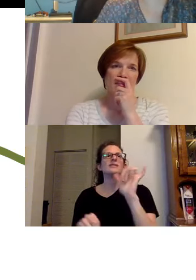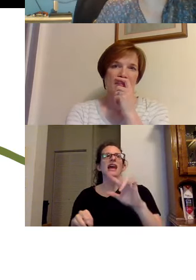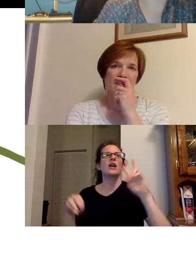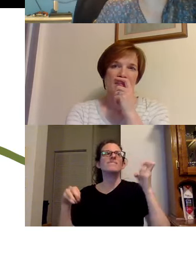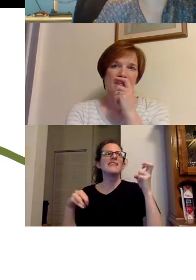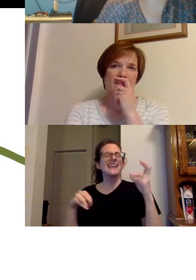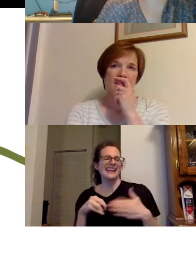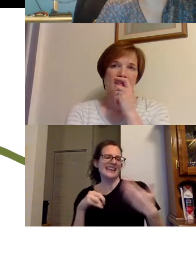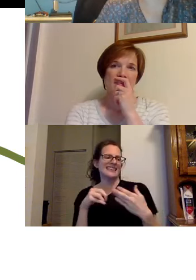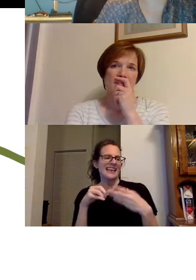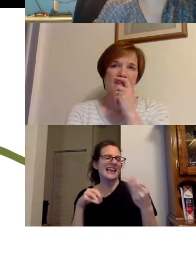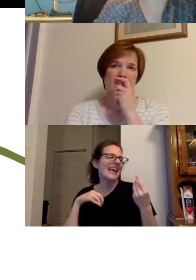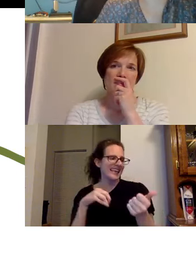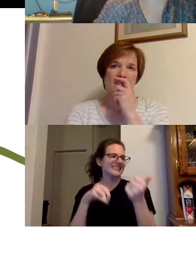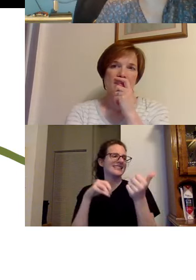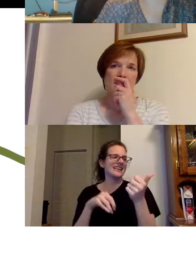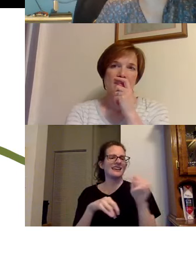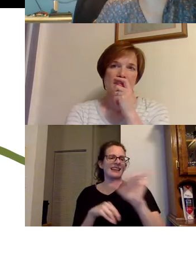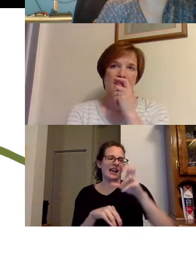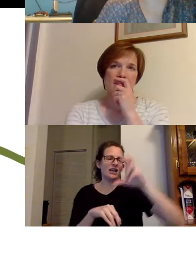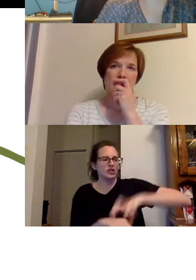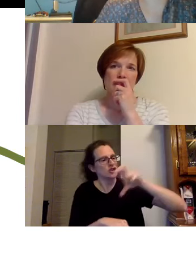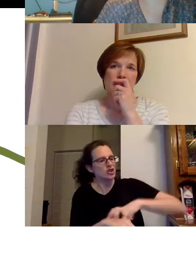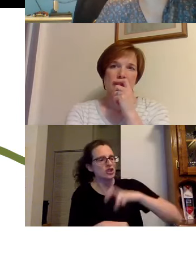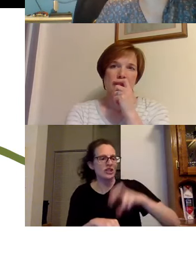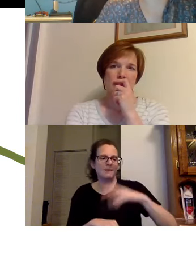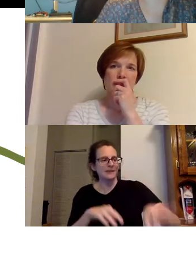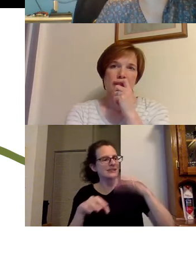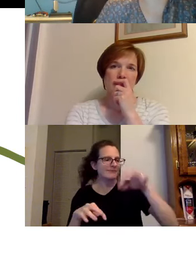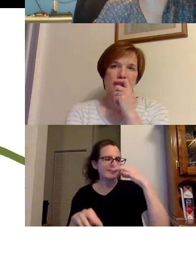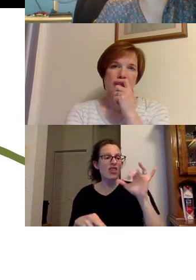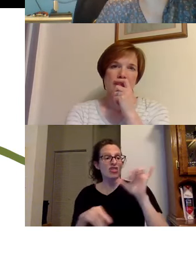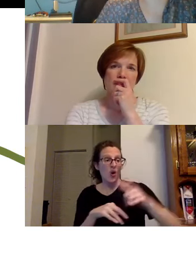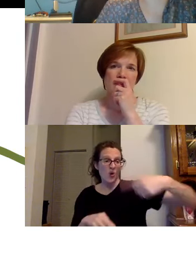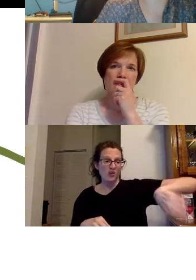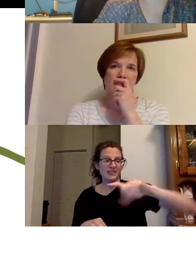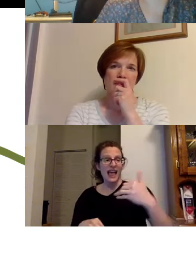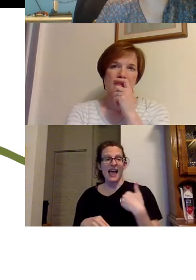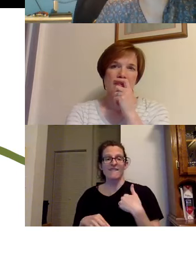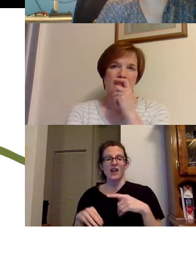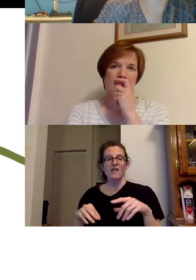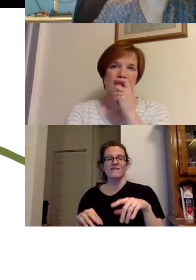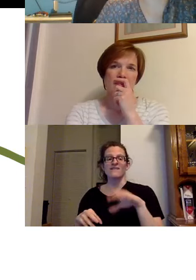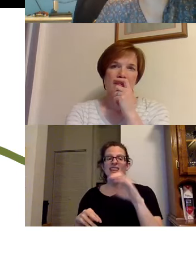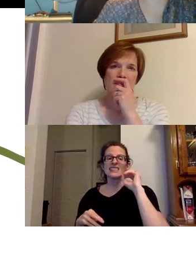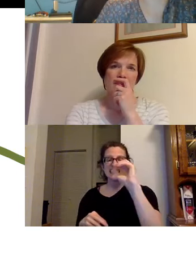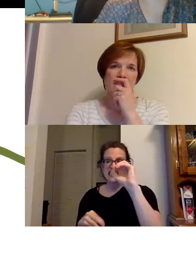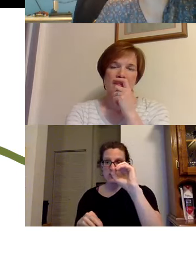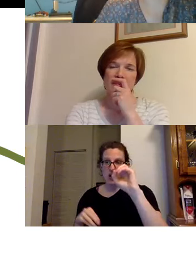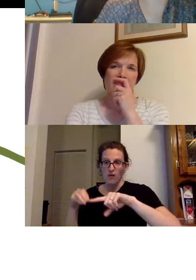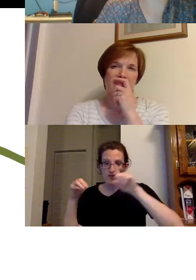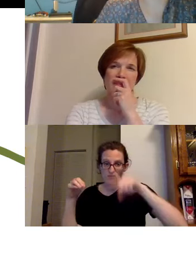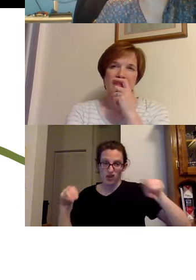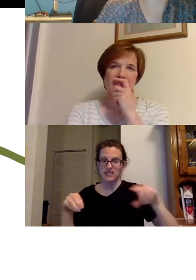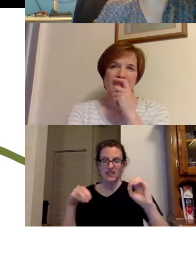instant to eat out of a bag like chips and stuff, those things actually have a frequency of 0 megahertz. So